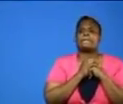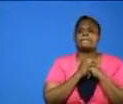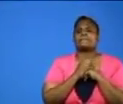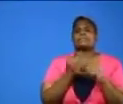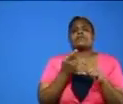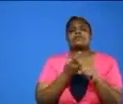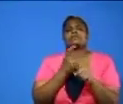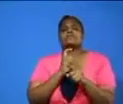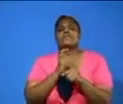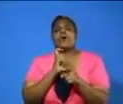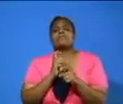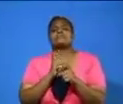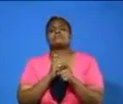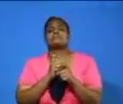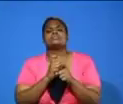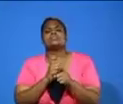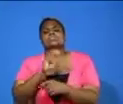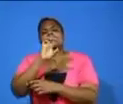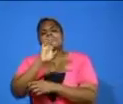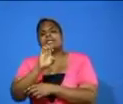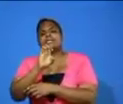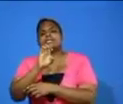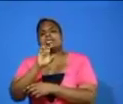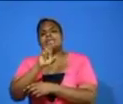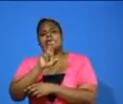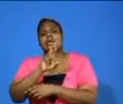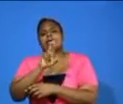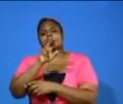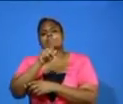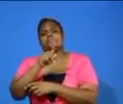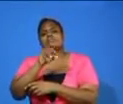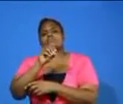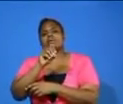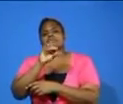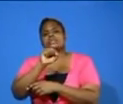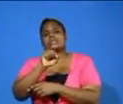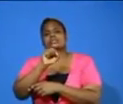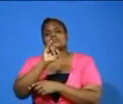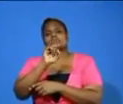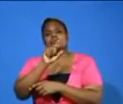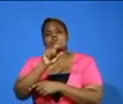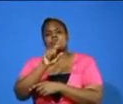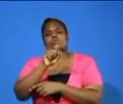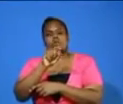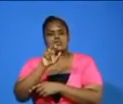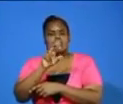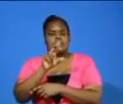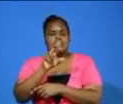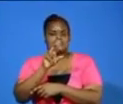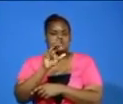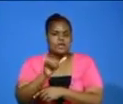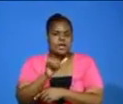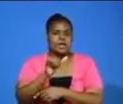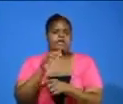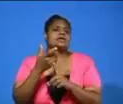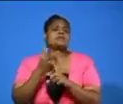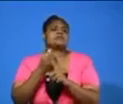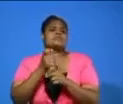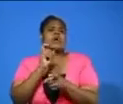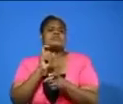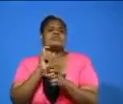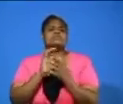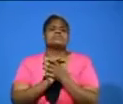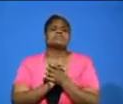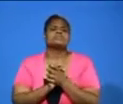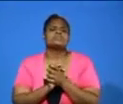expository file of Sewell Hall, 1996. And I want to read a little more, but I don't have my